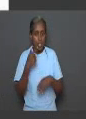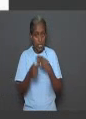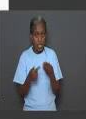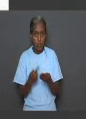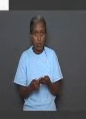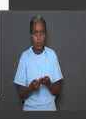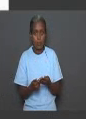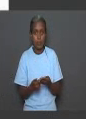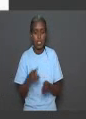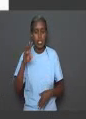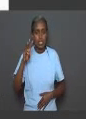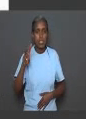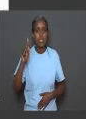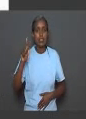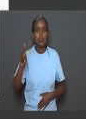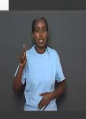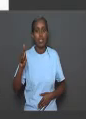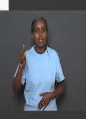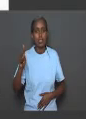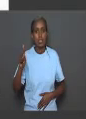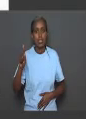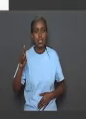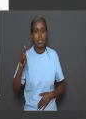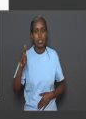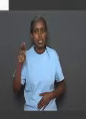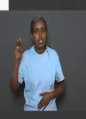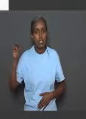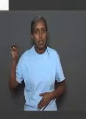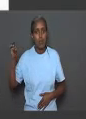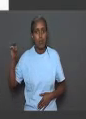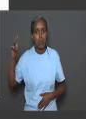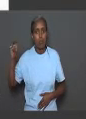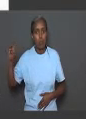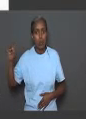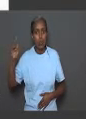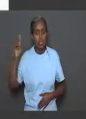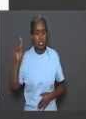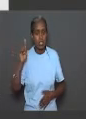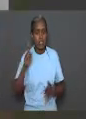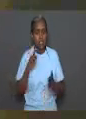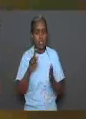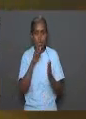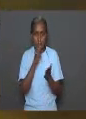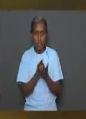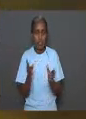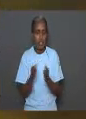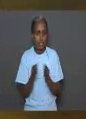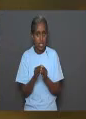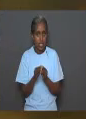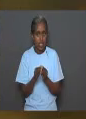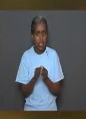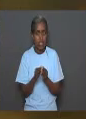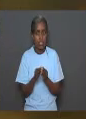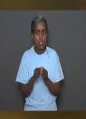Therefore, 61 is the mode of this data set. The